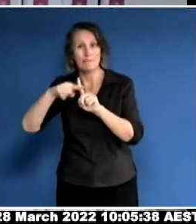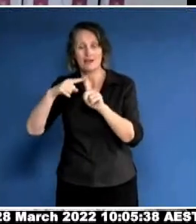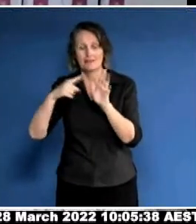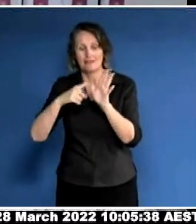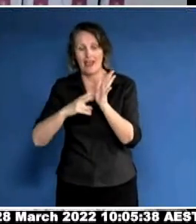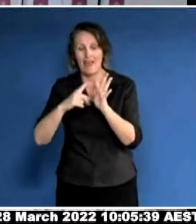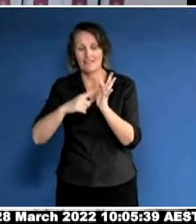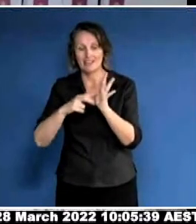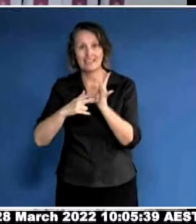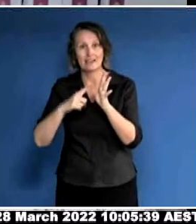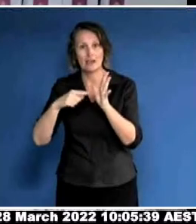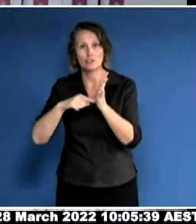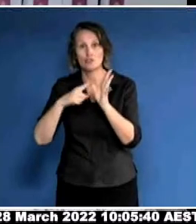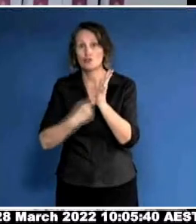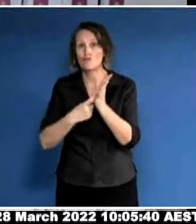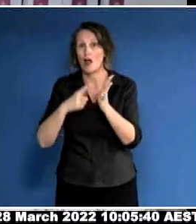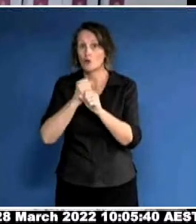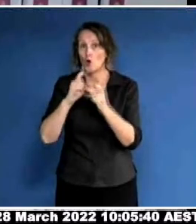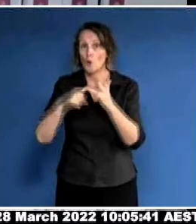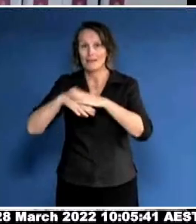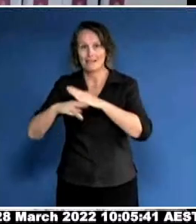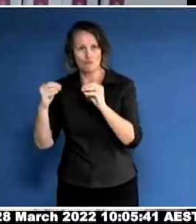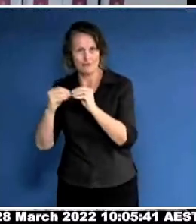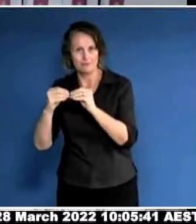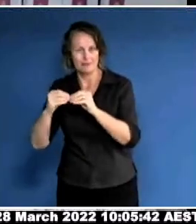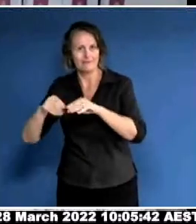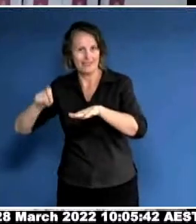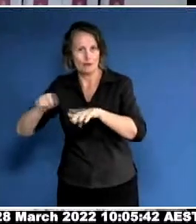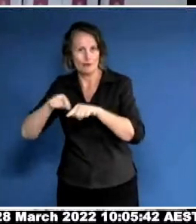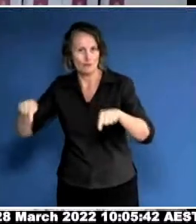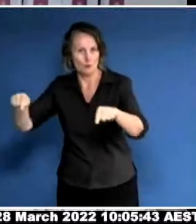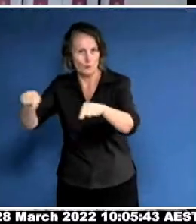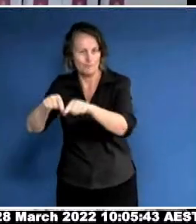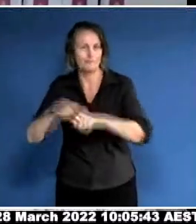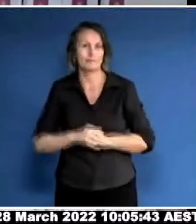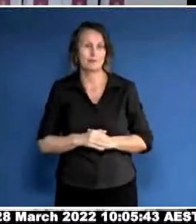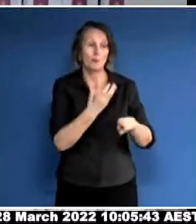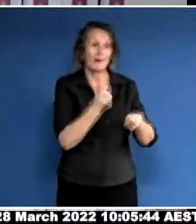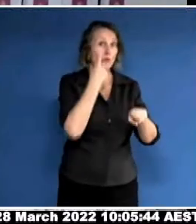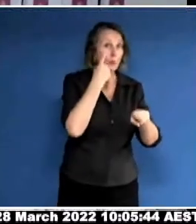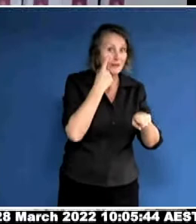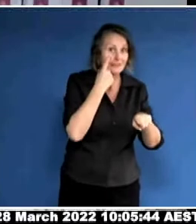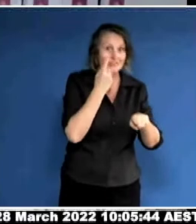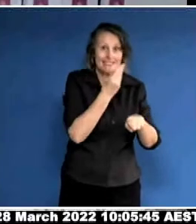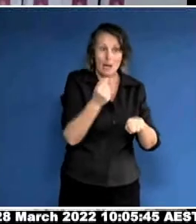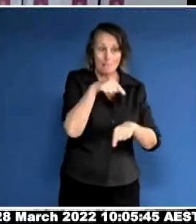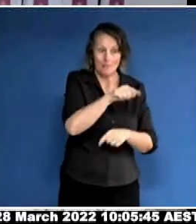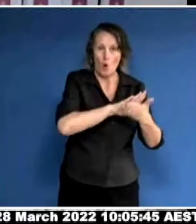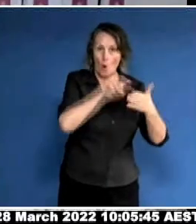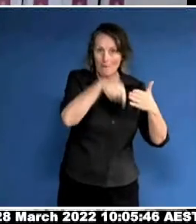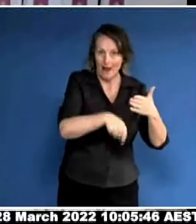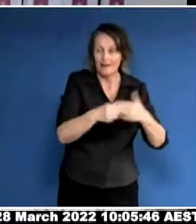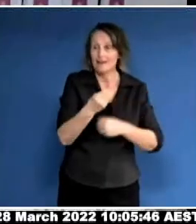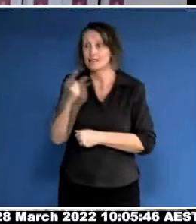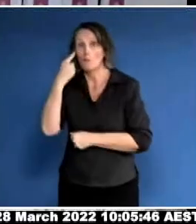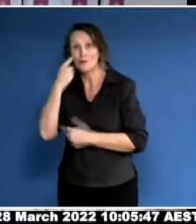room. Most witnesses will give their evidence in person from the Hobart hearing room. Others will give their evidence in the Brisbane hearing